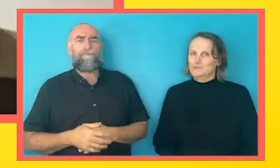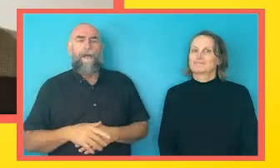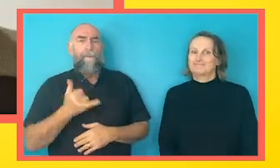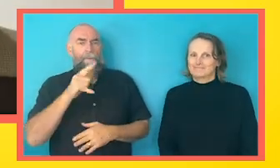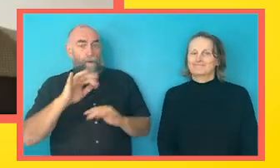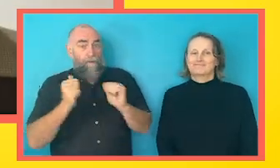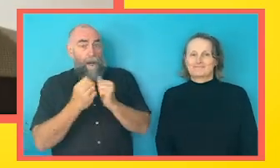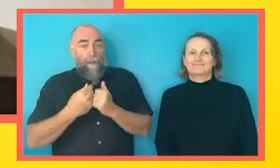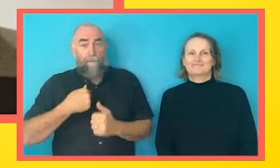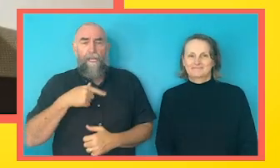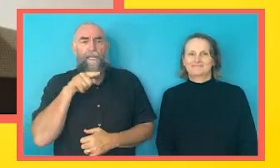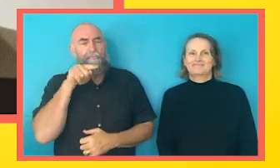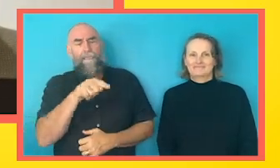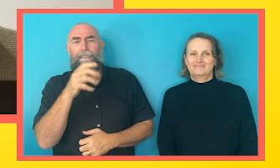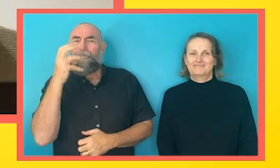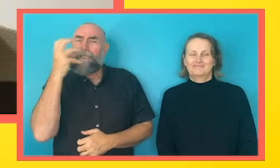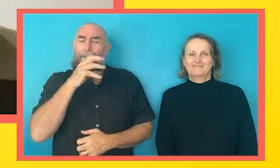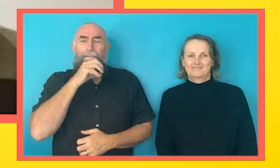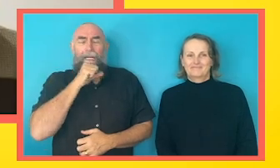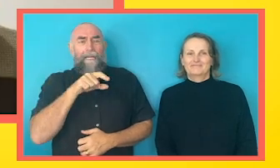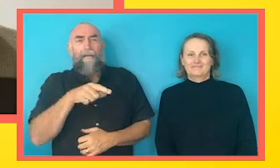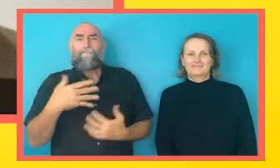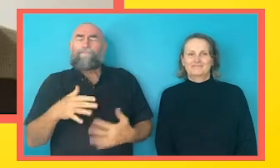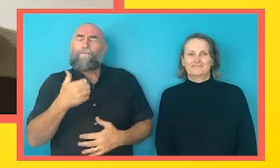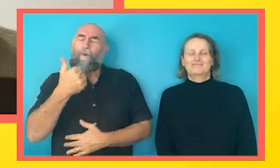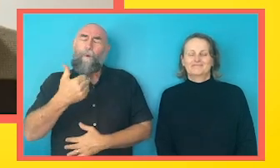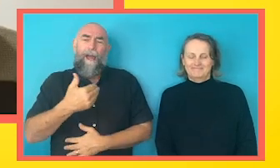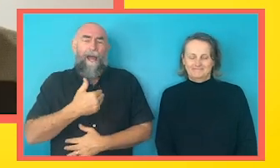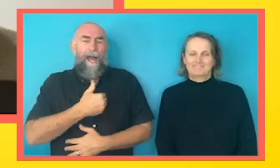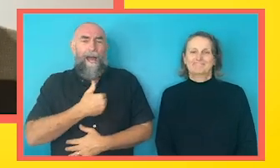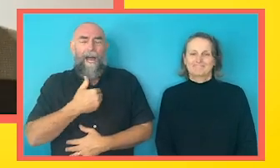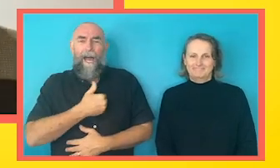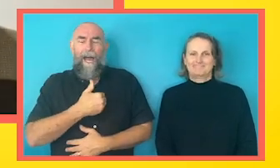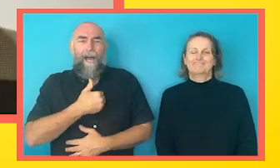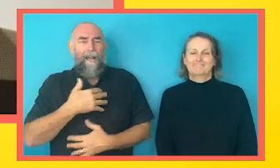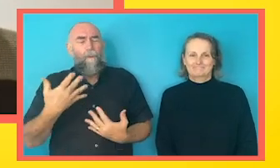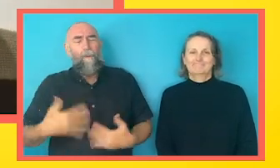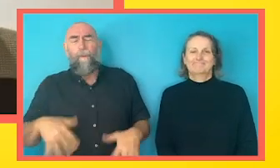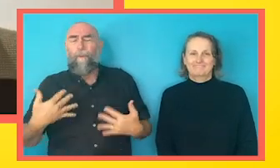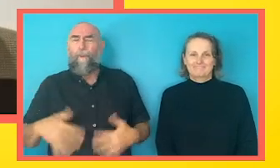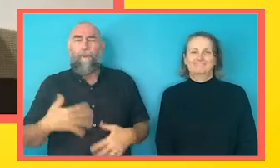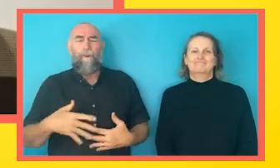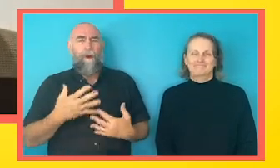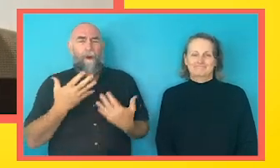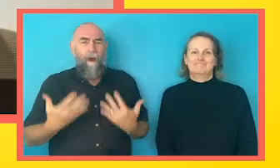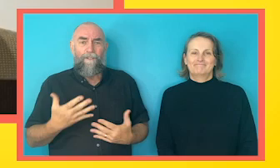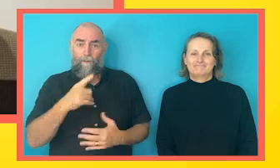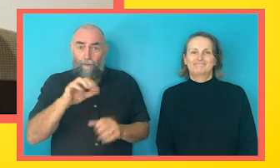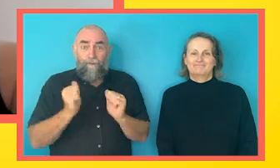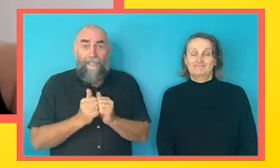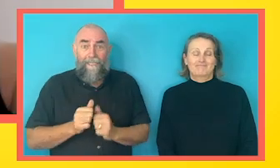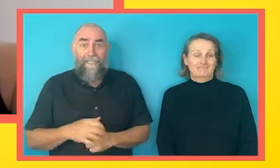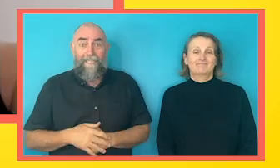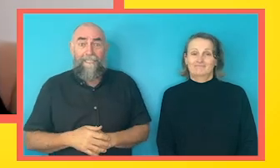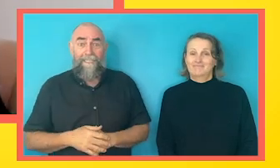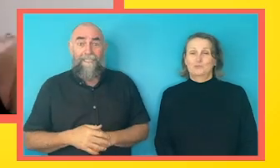up. Isn't he the most incredibly generous, amazing, hard on his sleeve guy in the world? Yeah, he